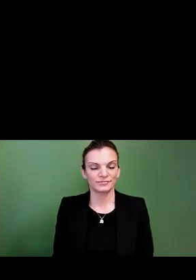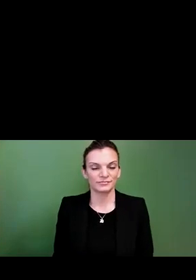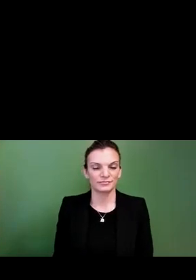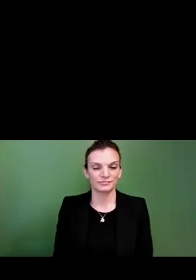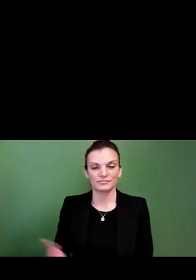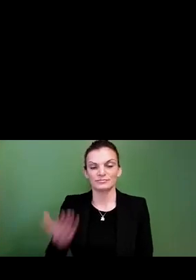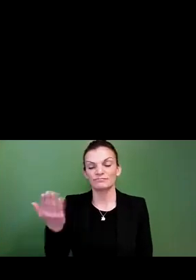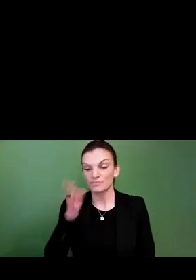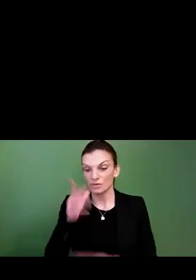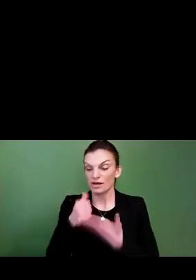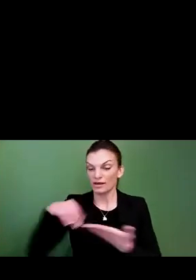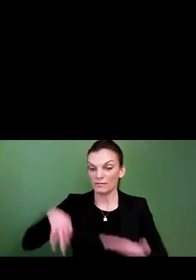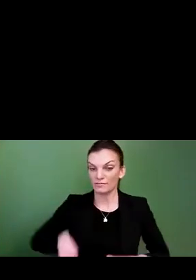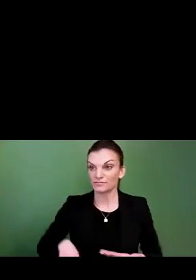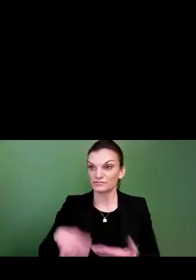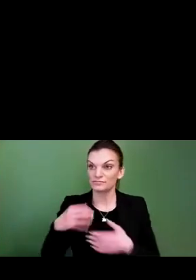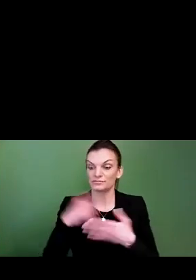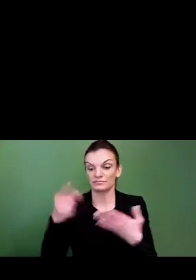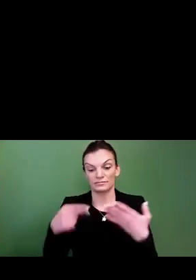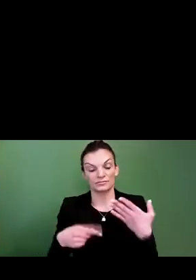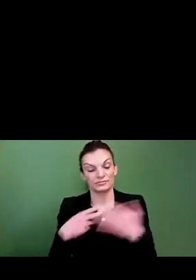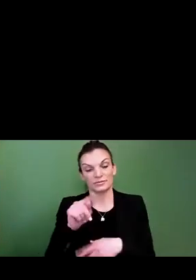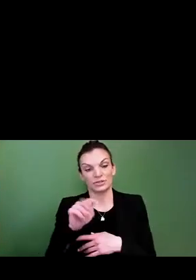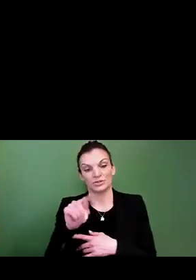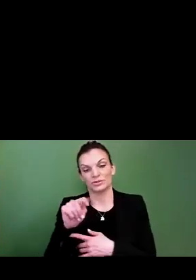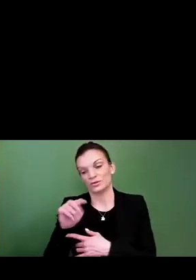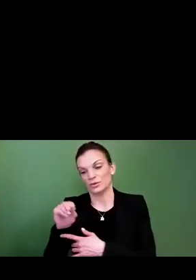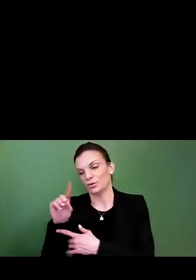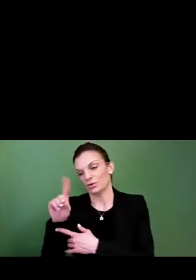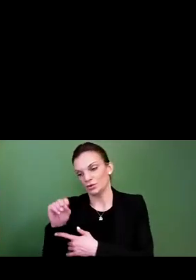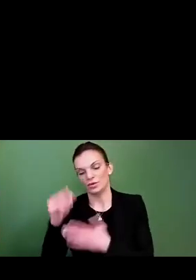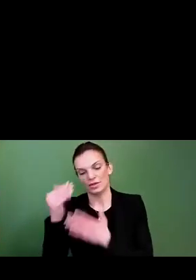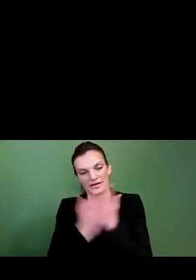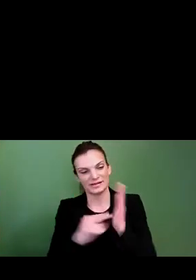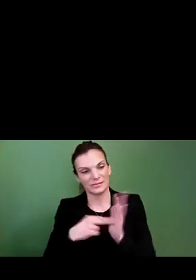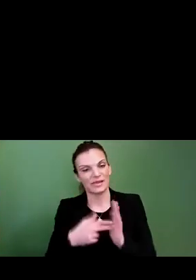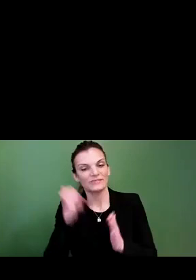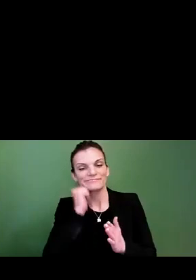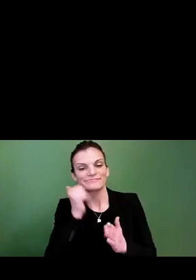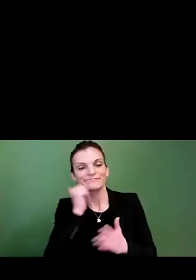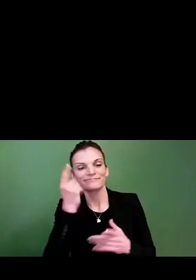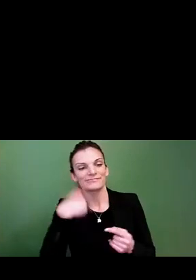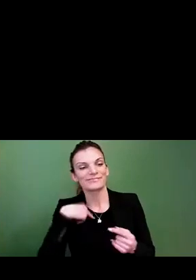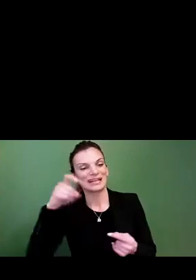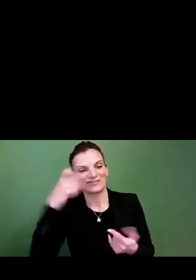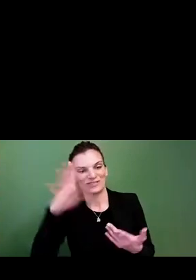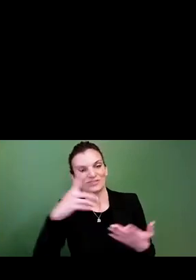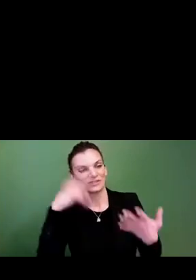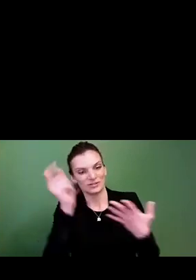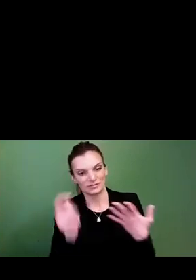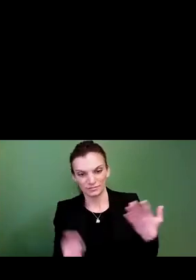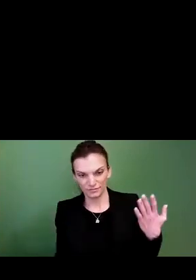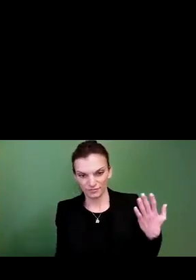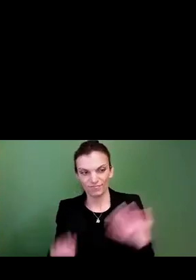help with this are to make a to-do list. Creating a daily list of tasks and projects can help improve the challenges